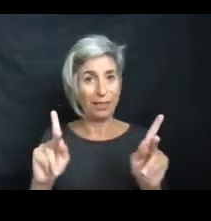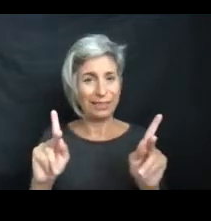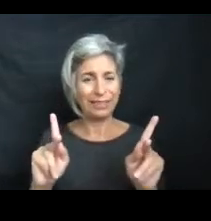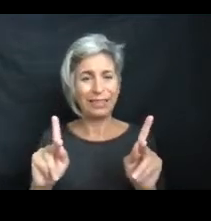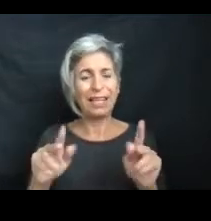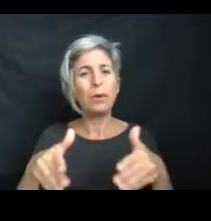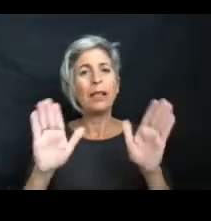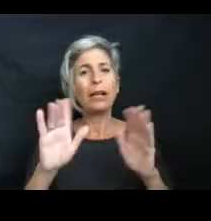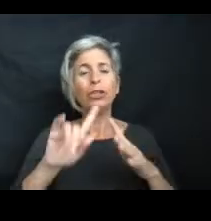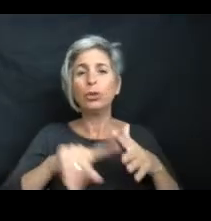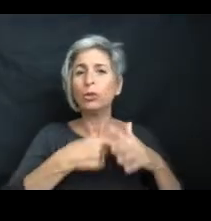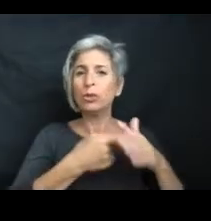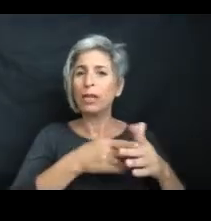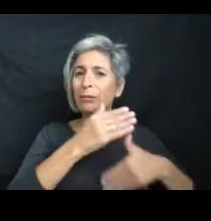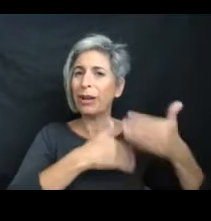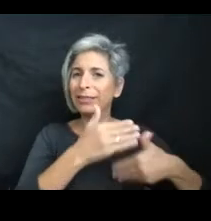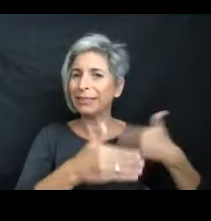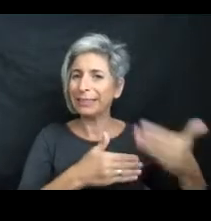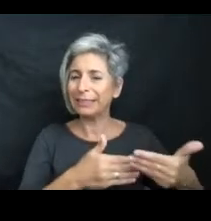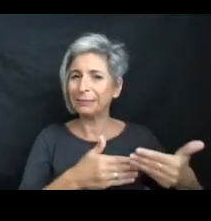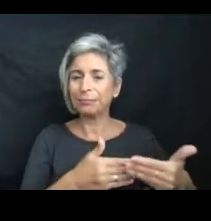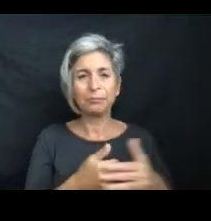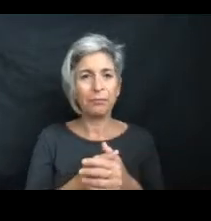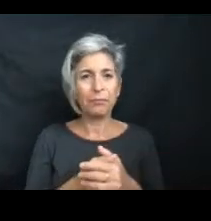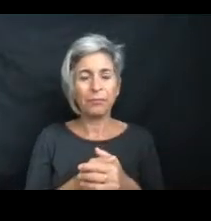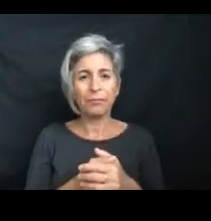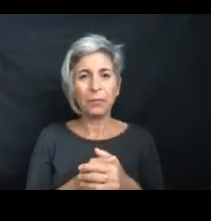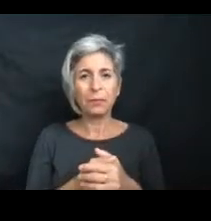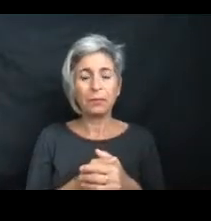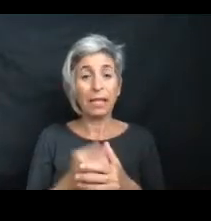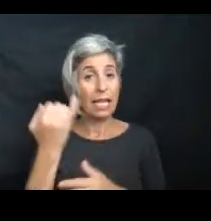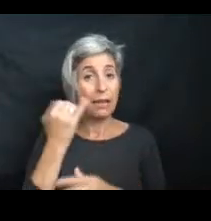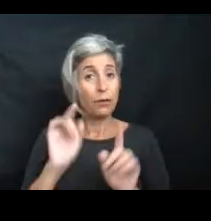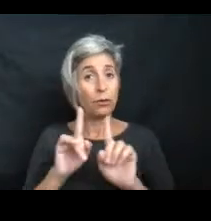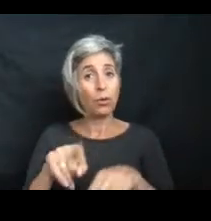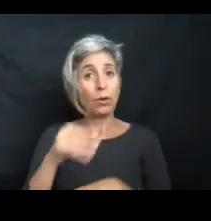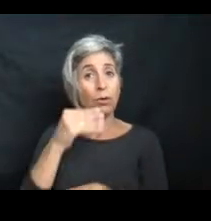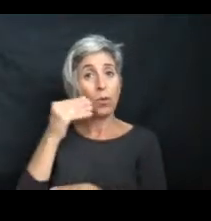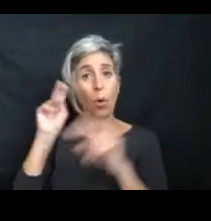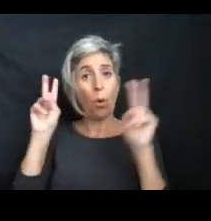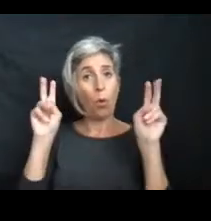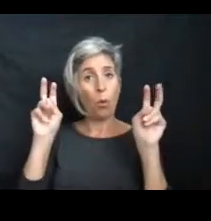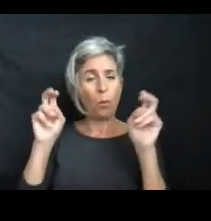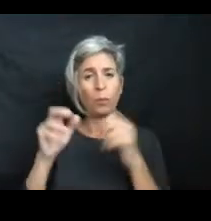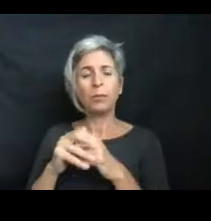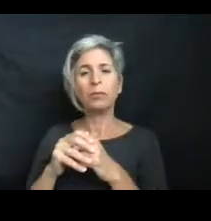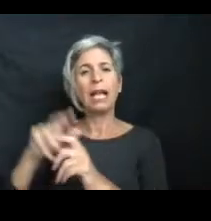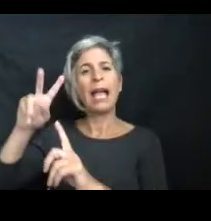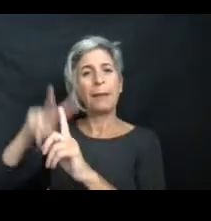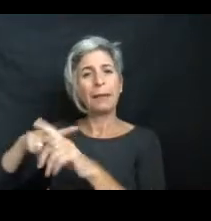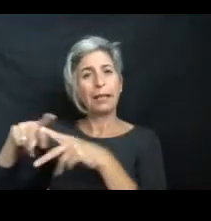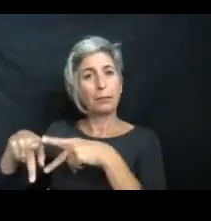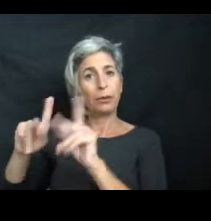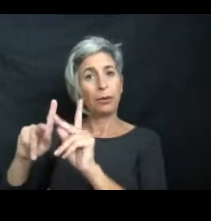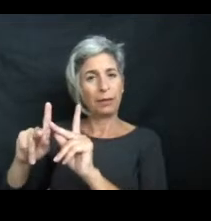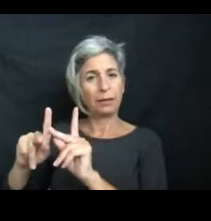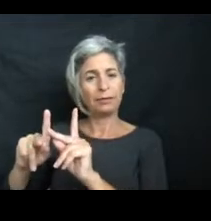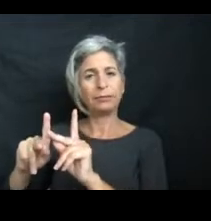a submission process, like I said. So when you go into a residential permit application tile,